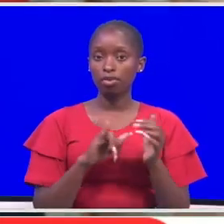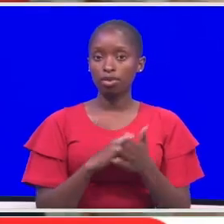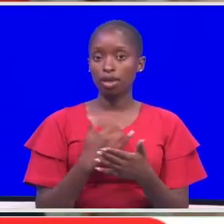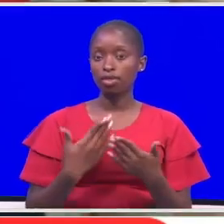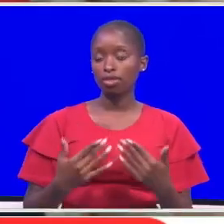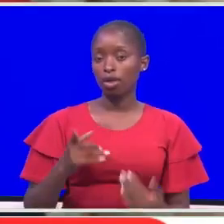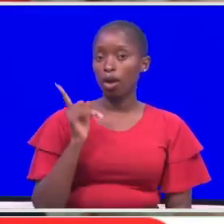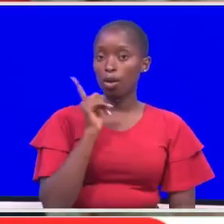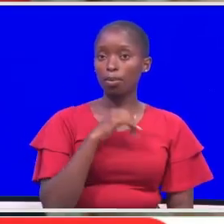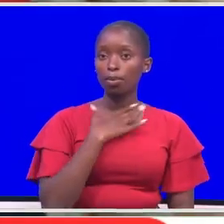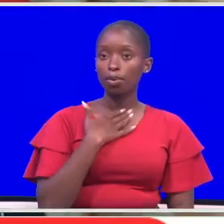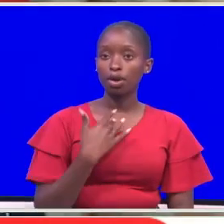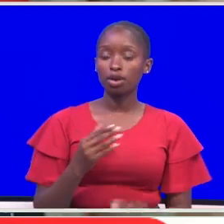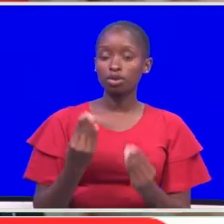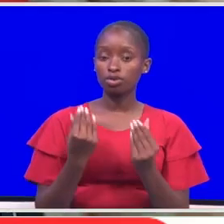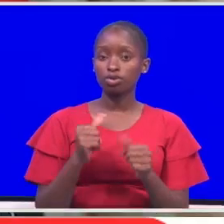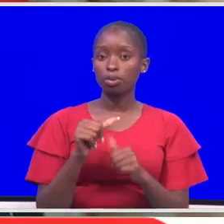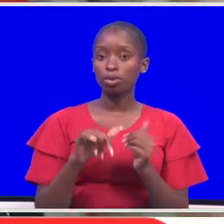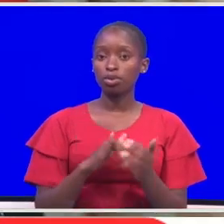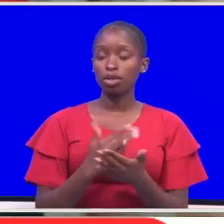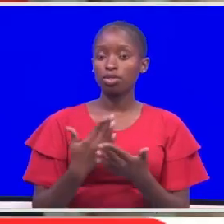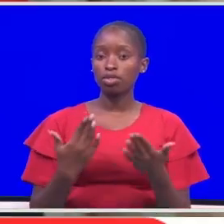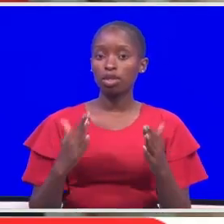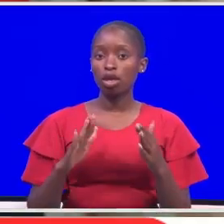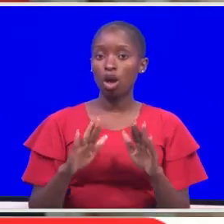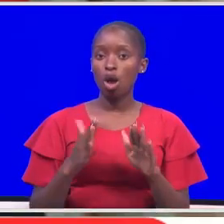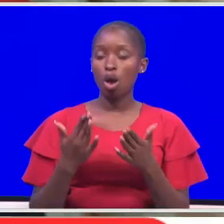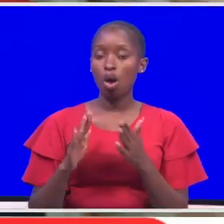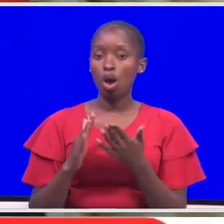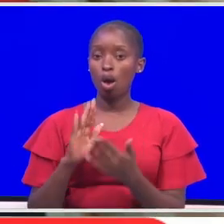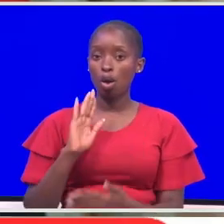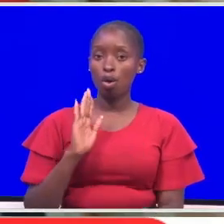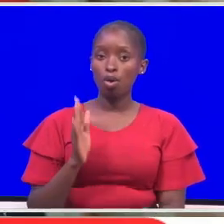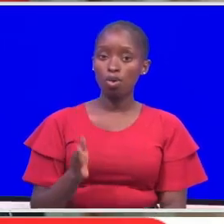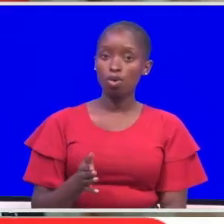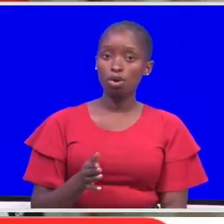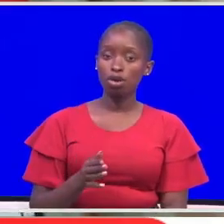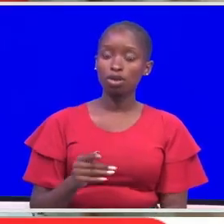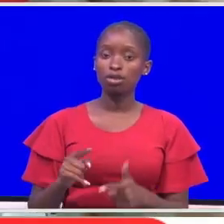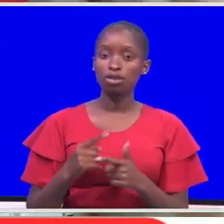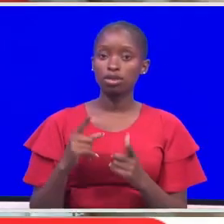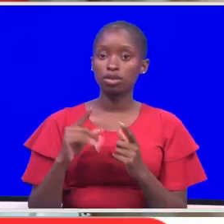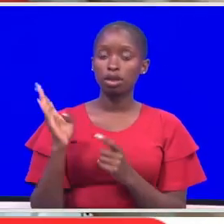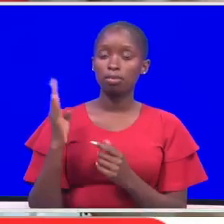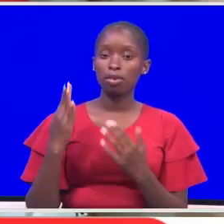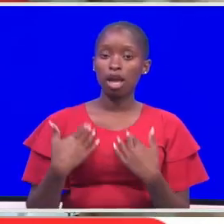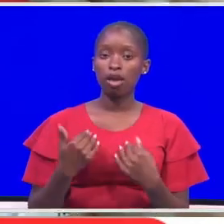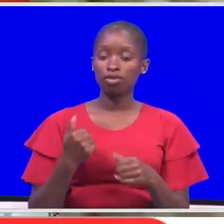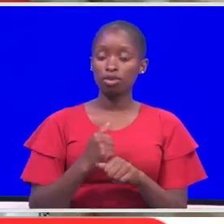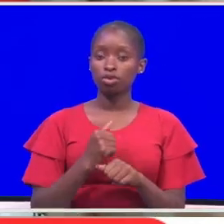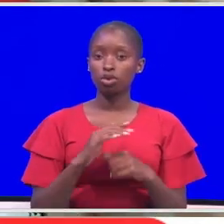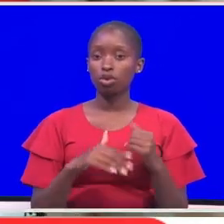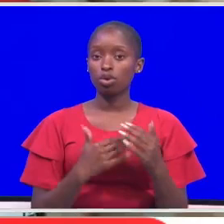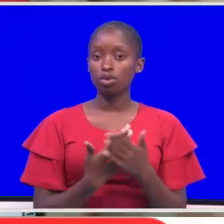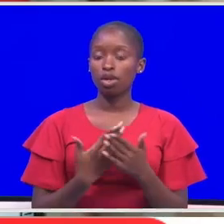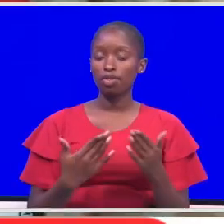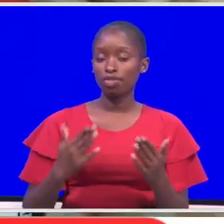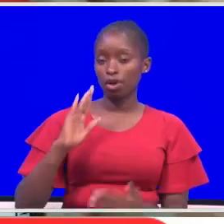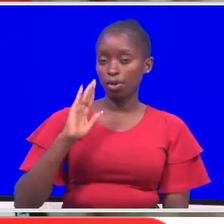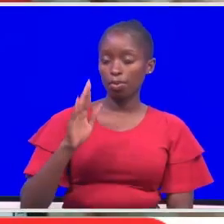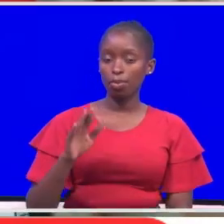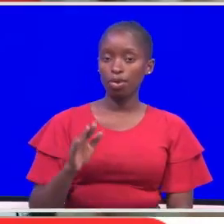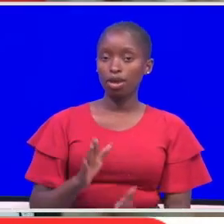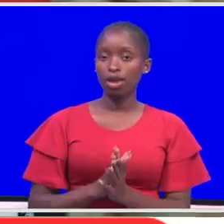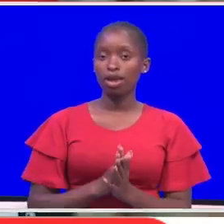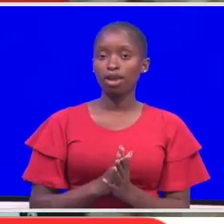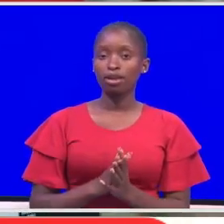slot Kenya back to where we used to be over Easter holidays. Remember, it's a holiday weekend. And the event will finish on